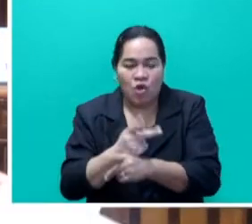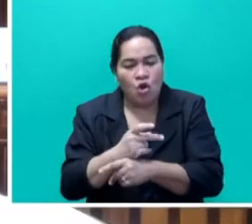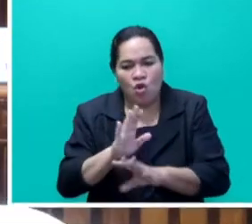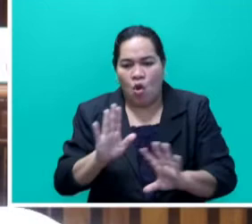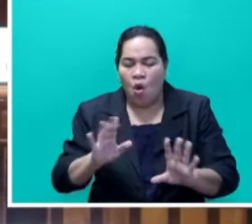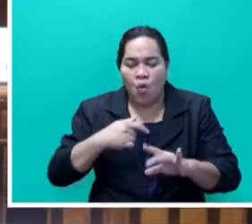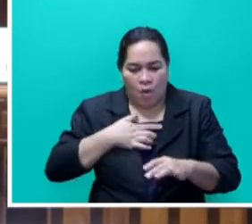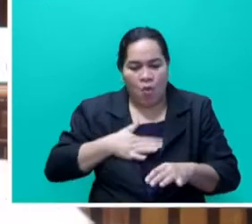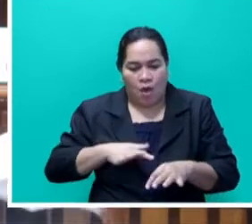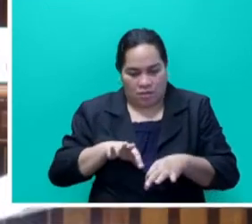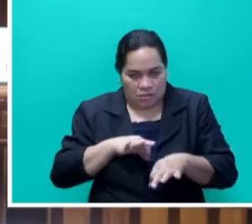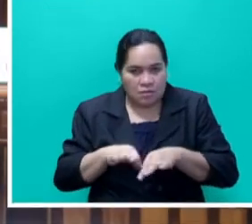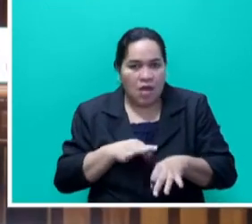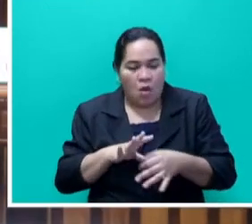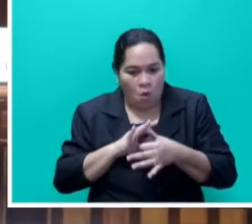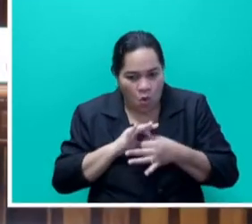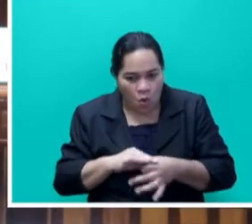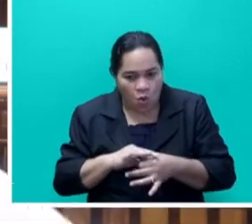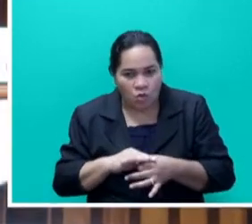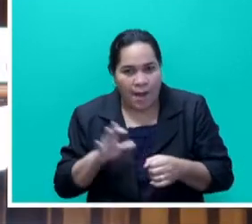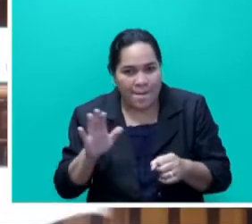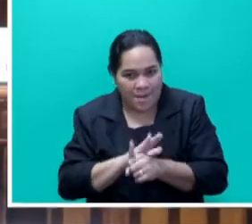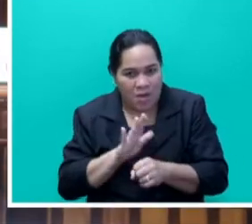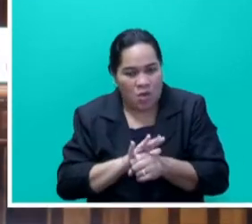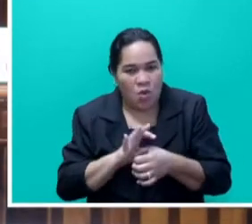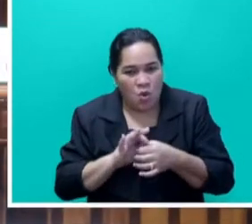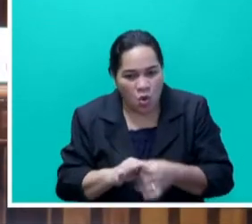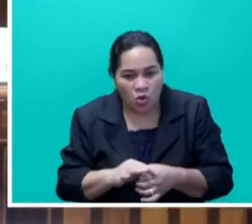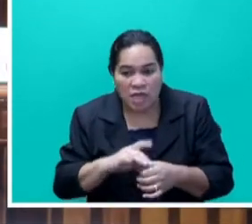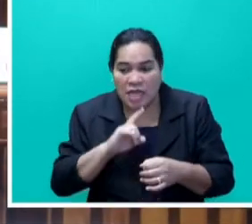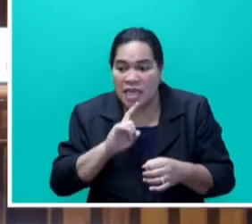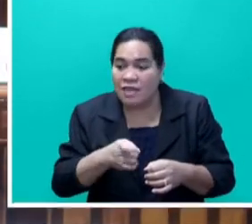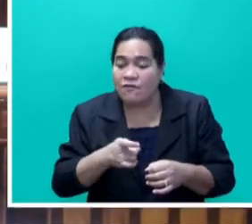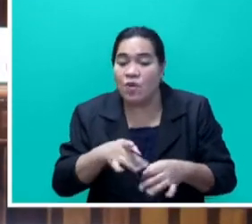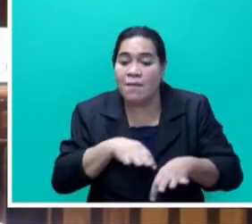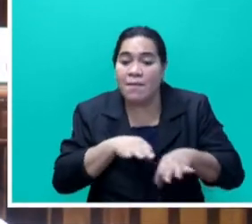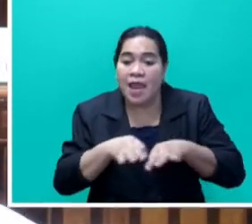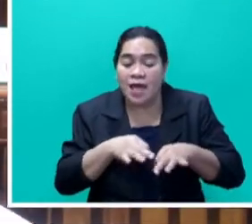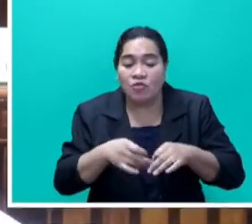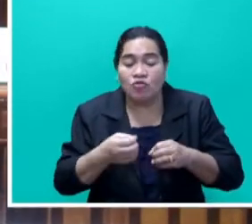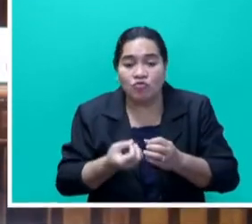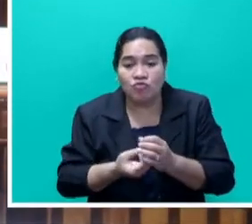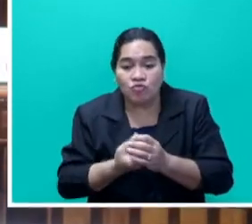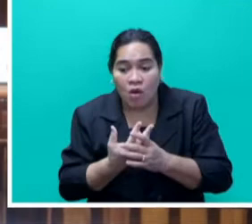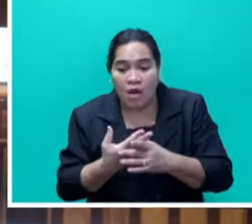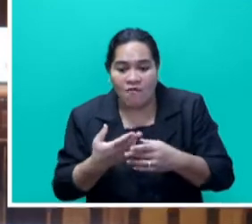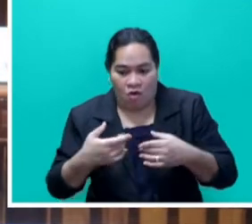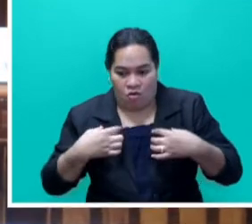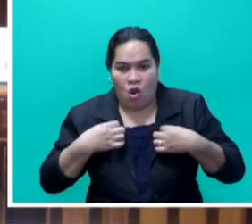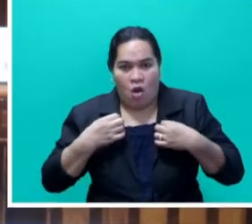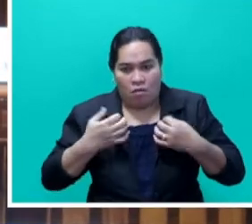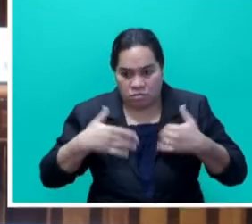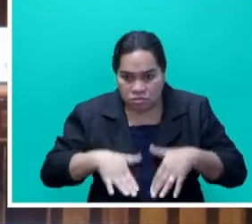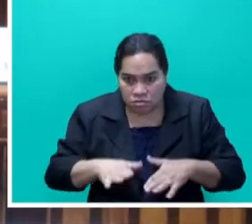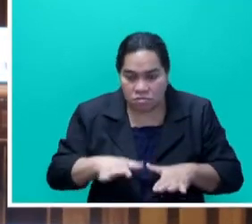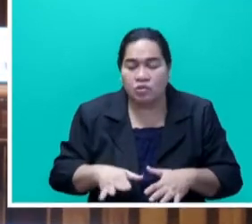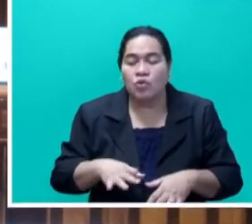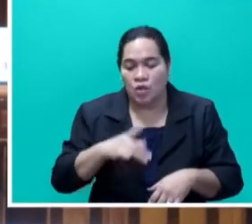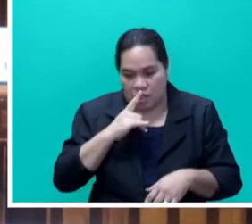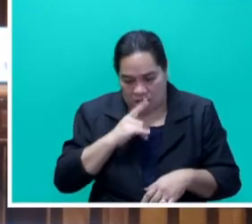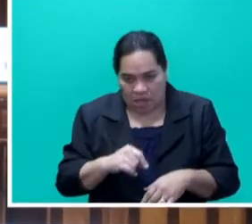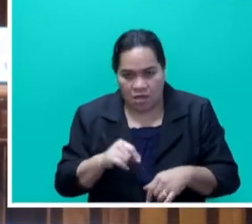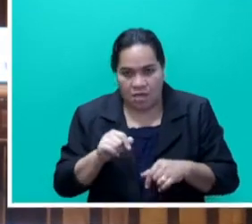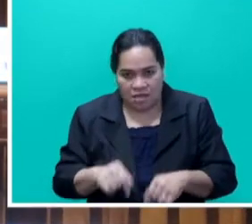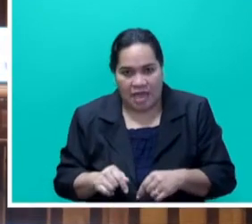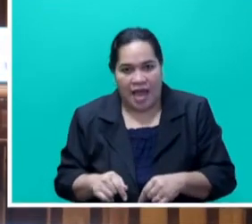Fijian hemp, we should be made here. If we're going to make textiles, should be made here. So we have to look at, for example, the private sector appetite, the ability